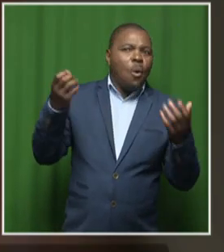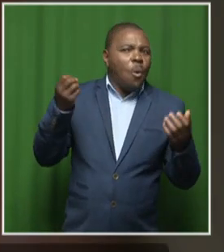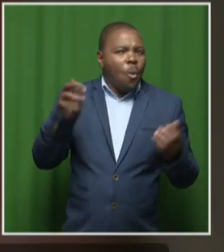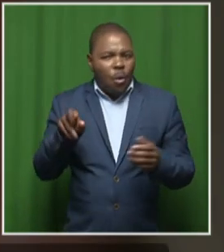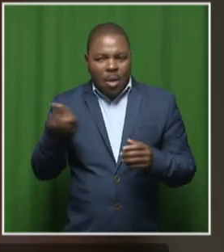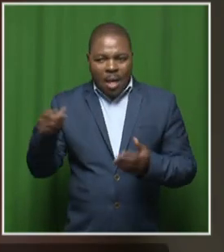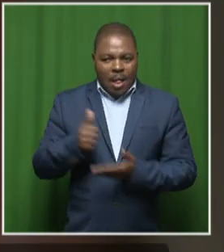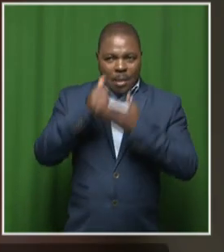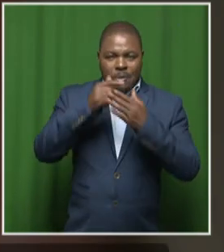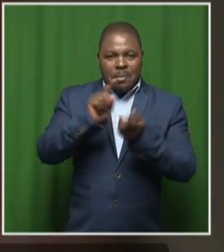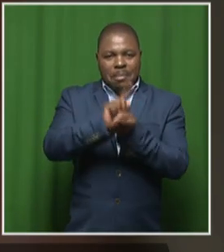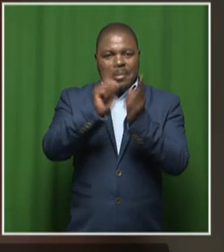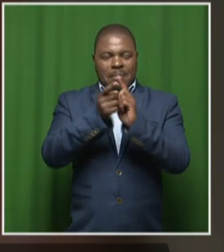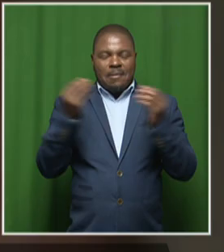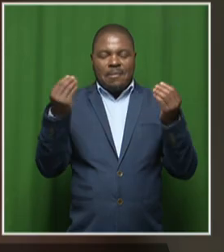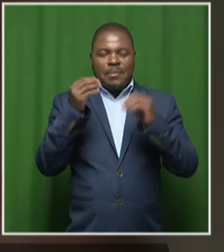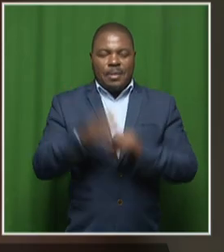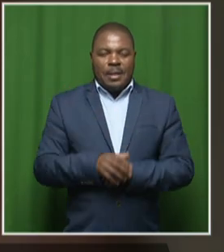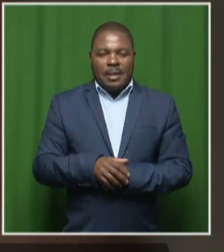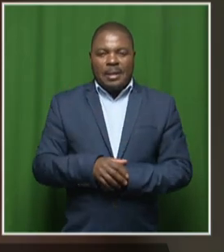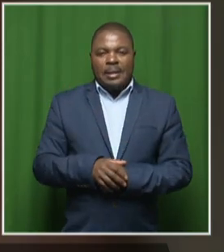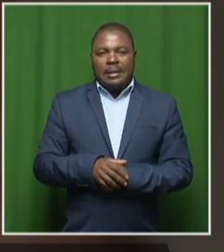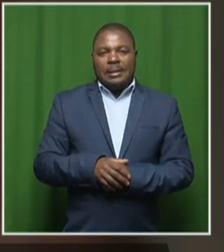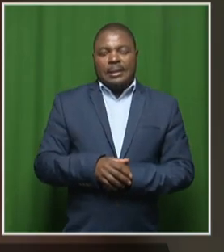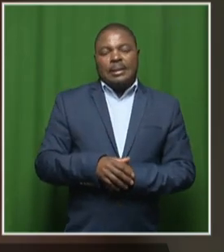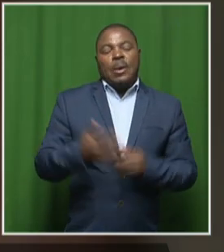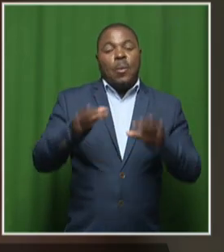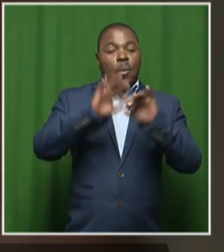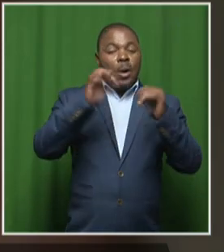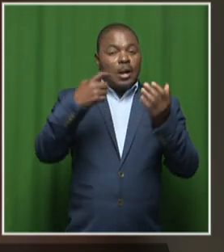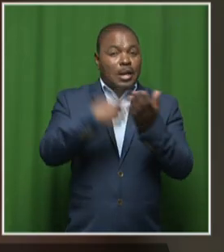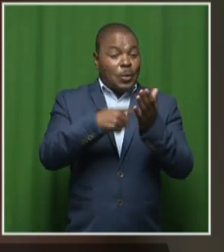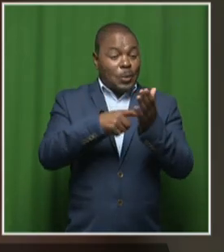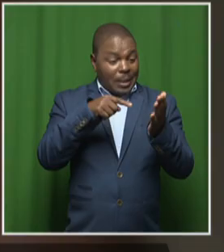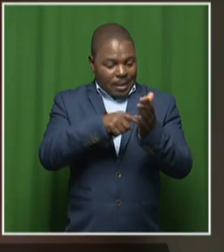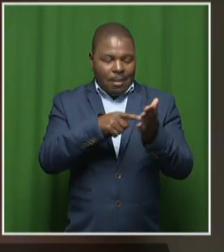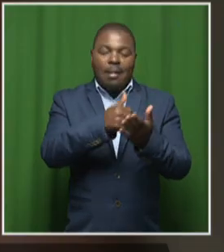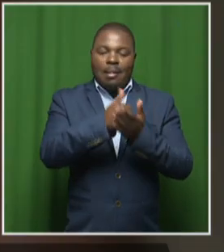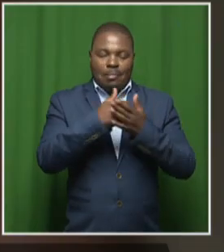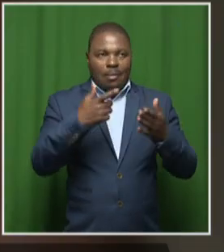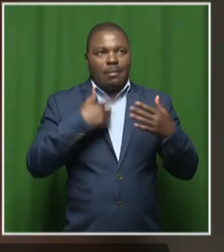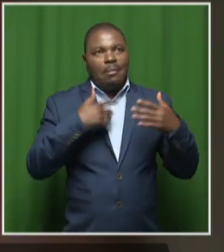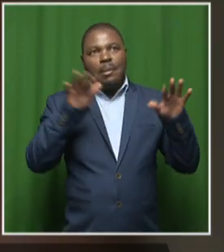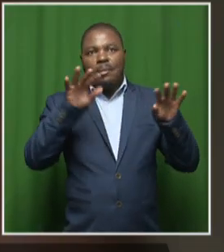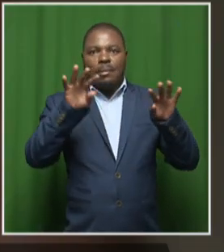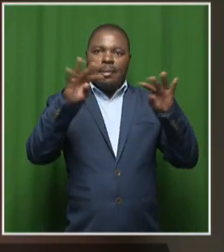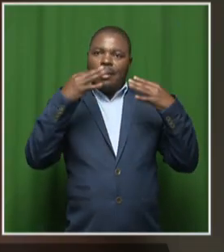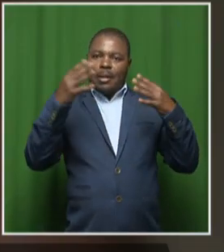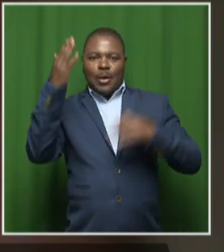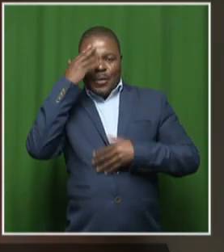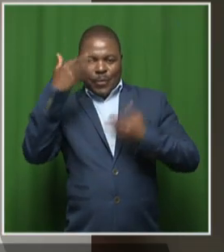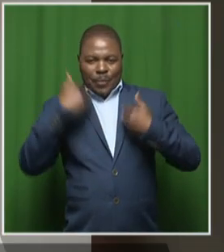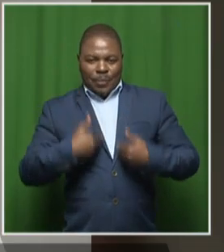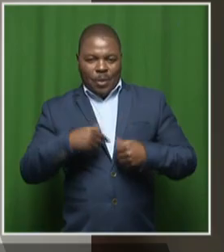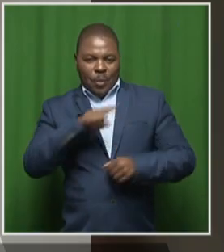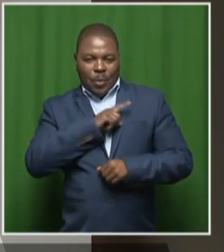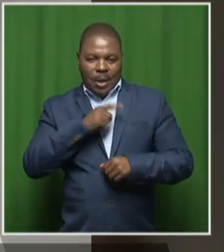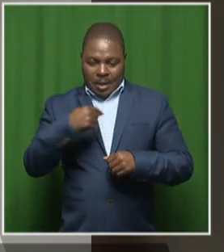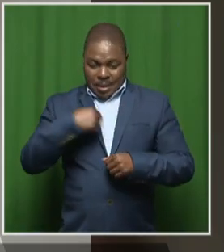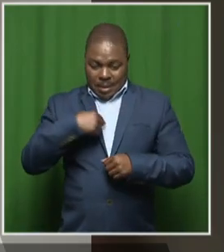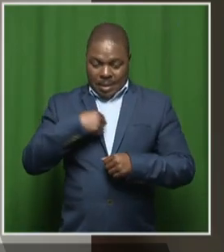greater? So the Guinness World Record was intentionally to open doors for me. Okay. Because I don't have